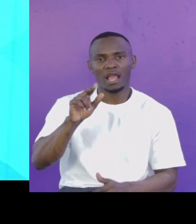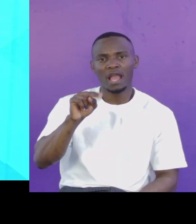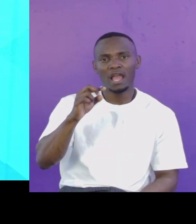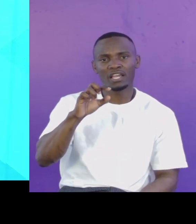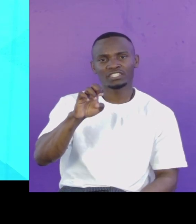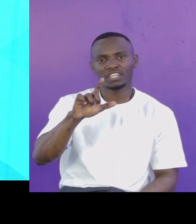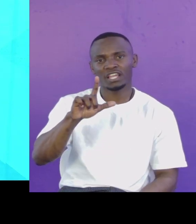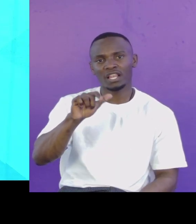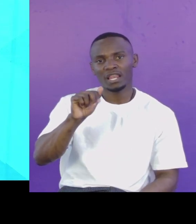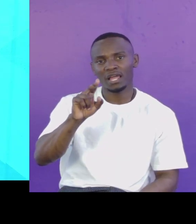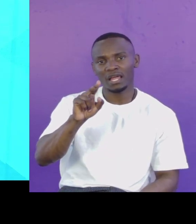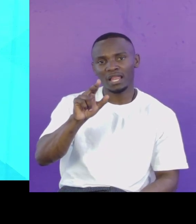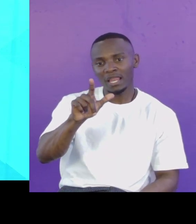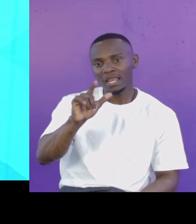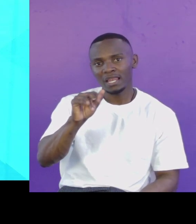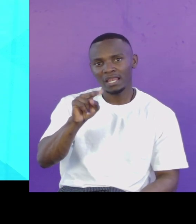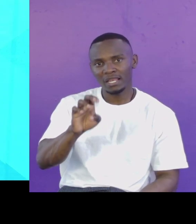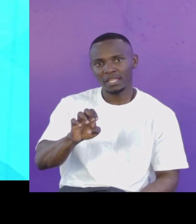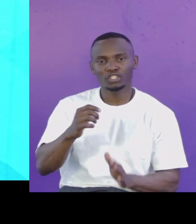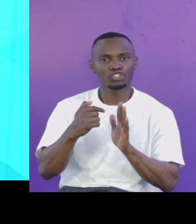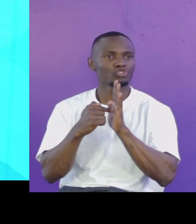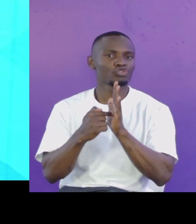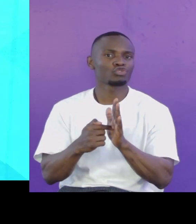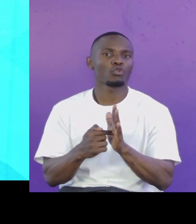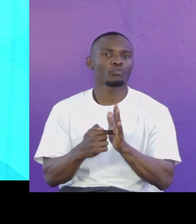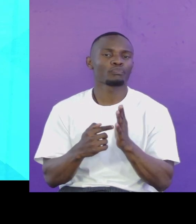and the